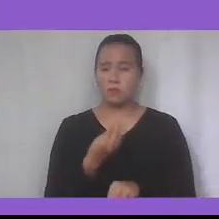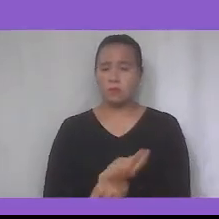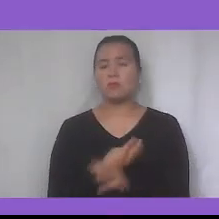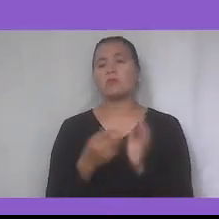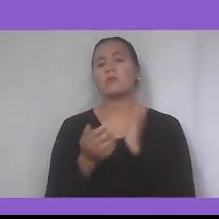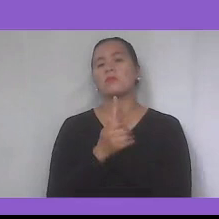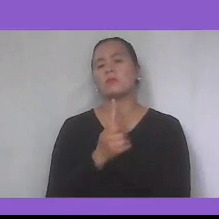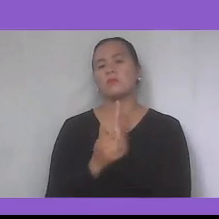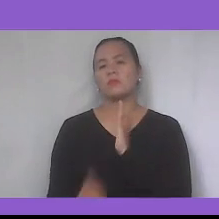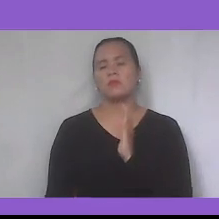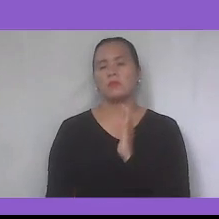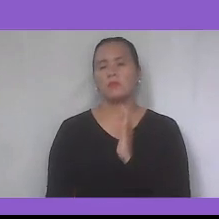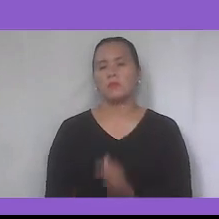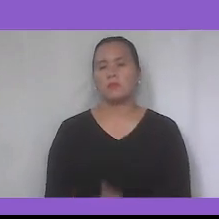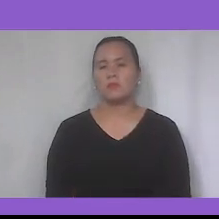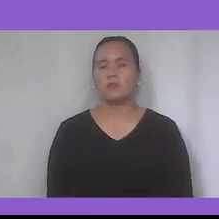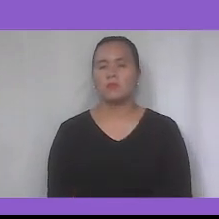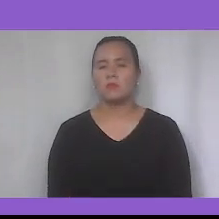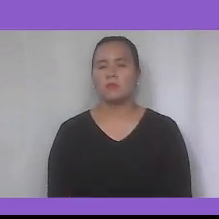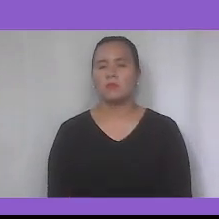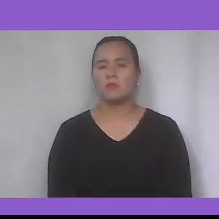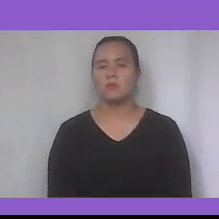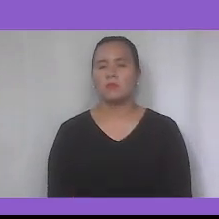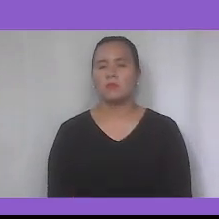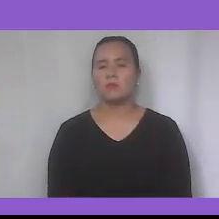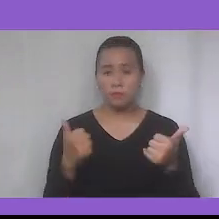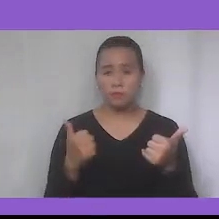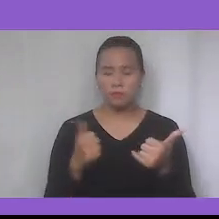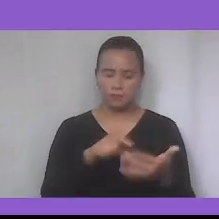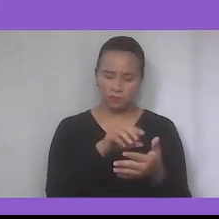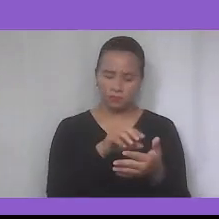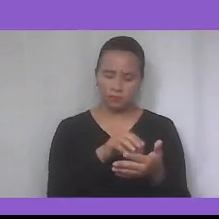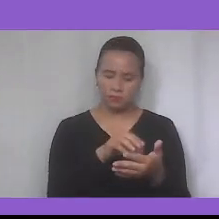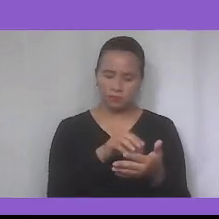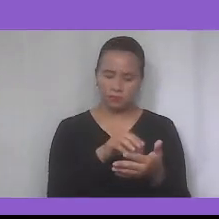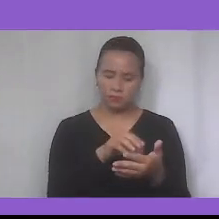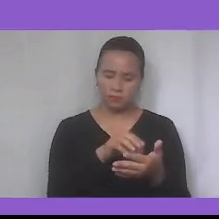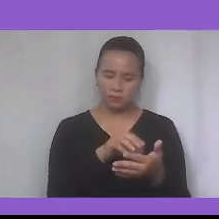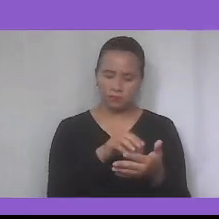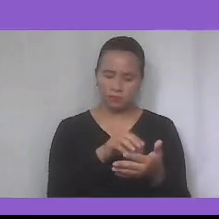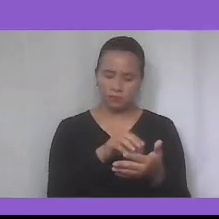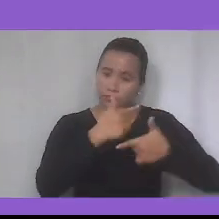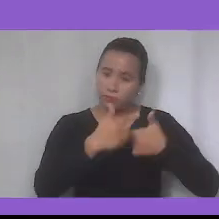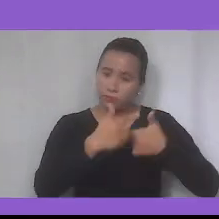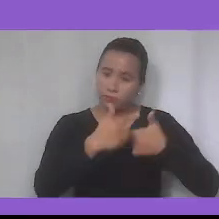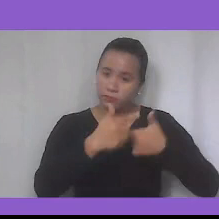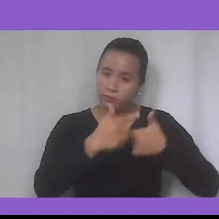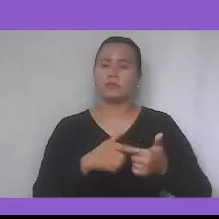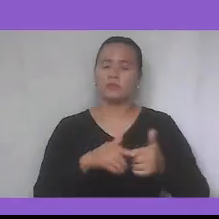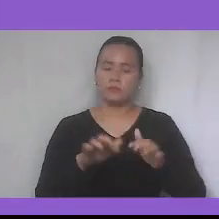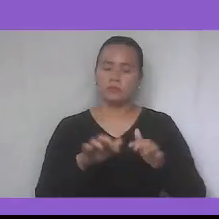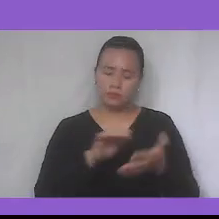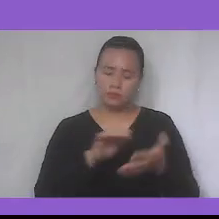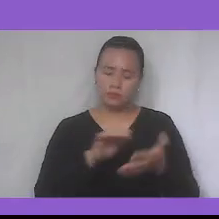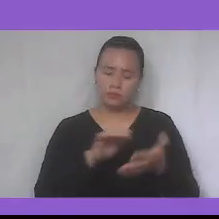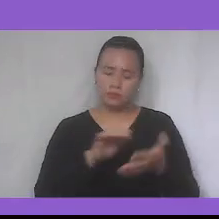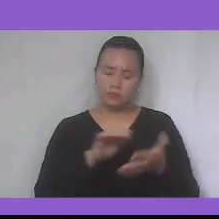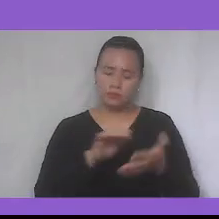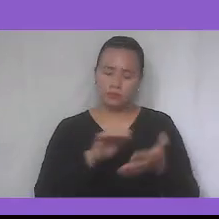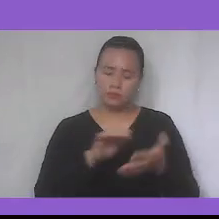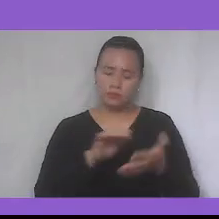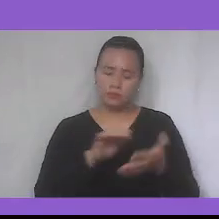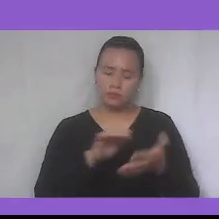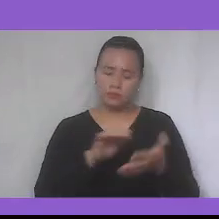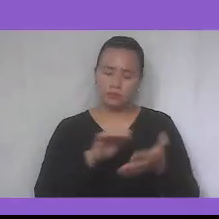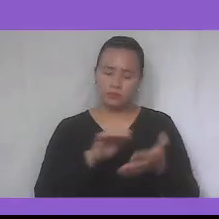Students get an opportunity to work on their math skills independently without being stigmatized. So how? By